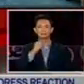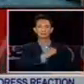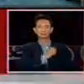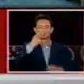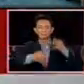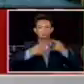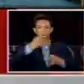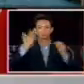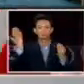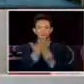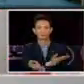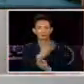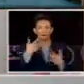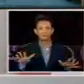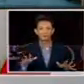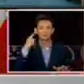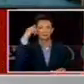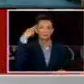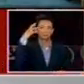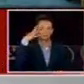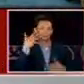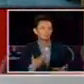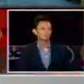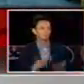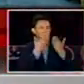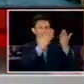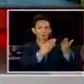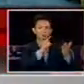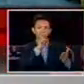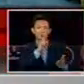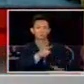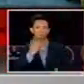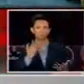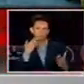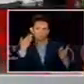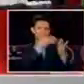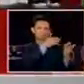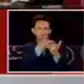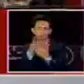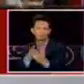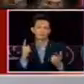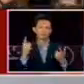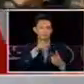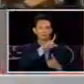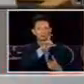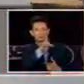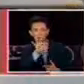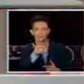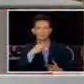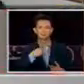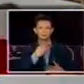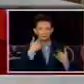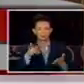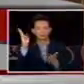Tribunal after Chief Justice Corona offering what could have been a bombastic condition that he had signed